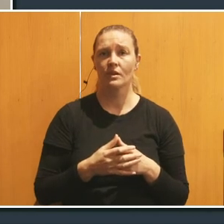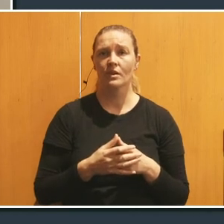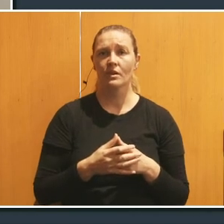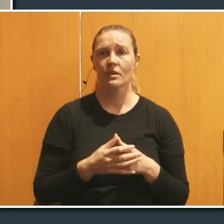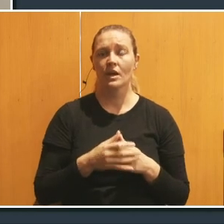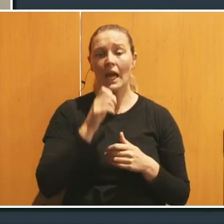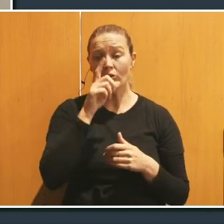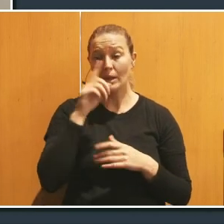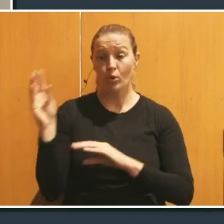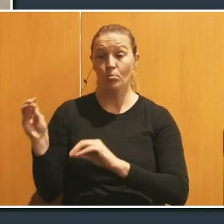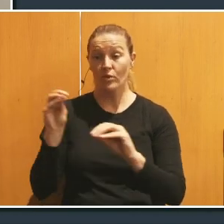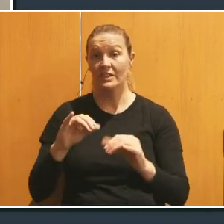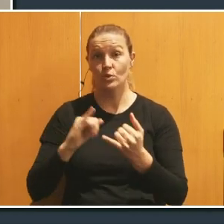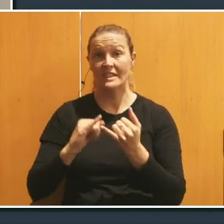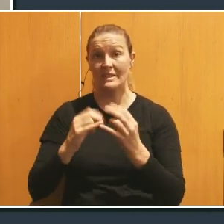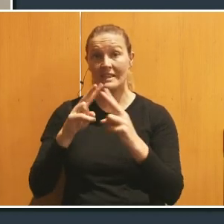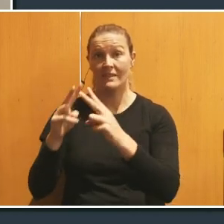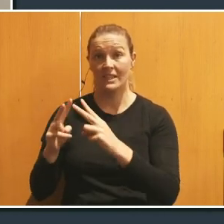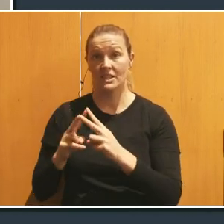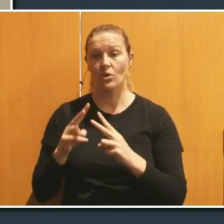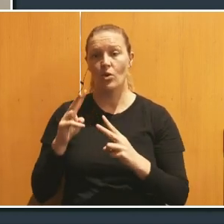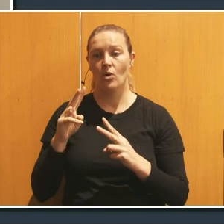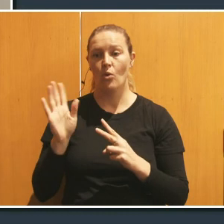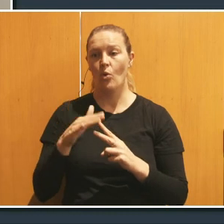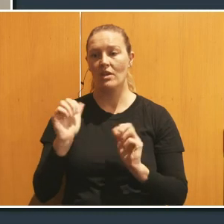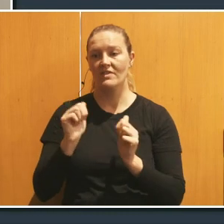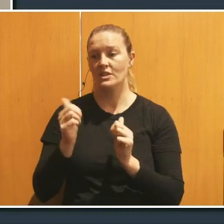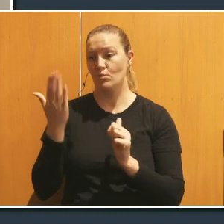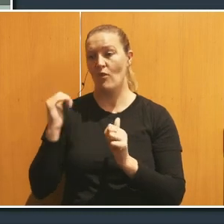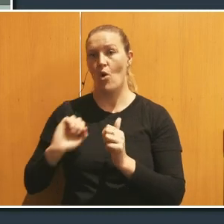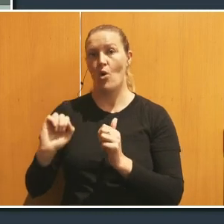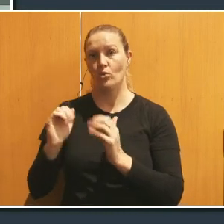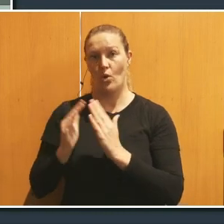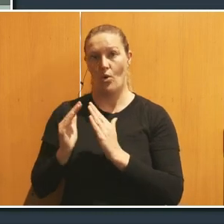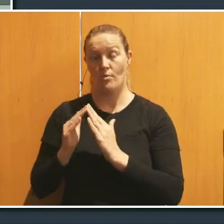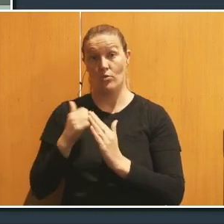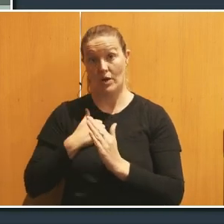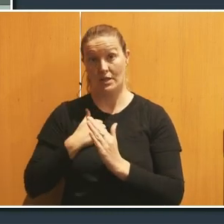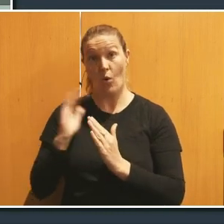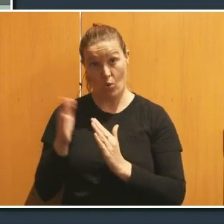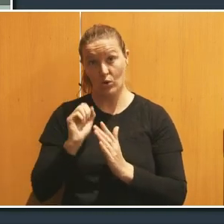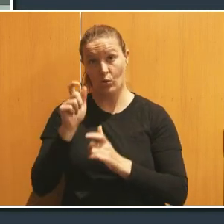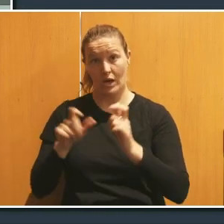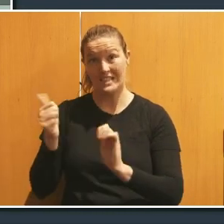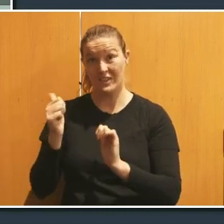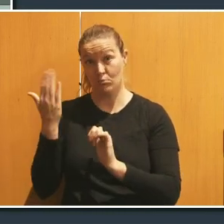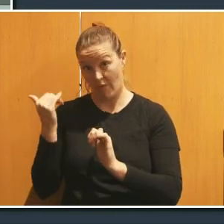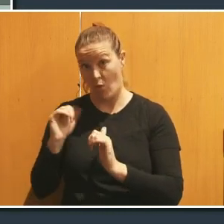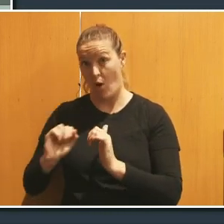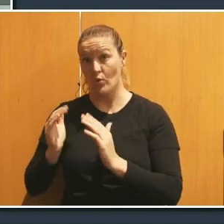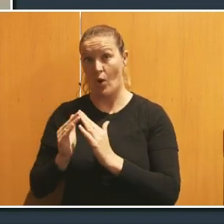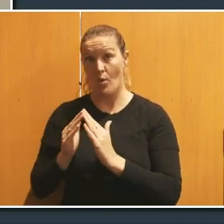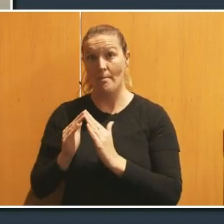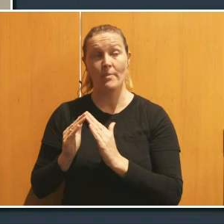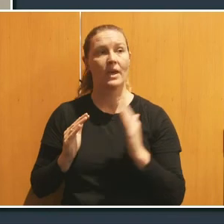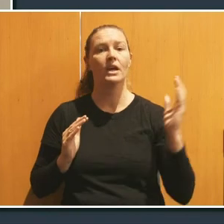move into Somerset villages, they all have owned their own homes. Is that all your clients, all your tenants?